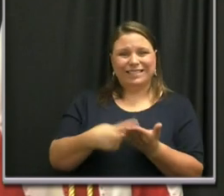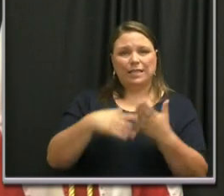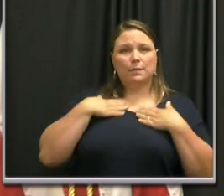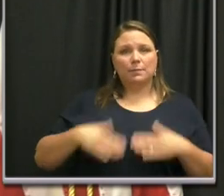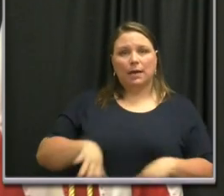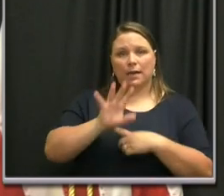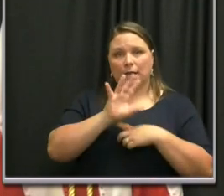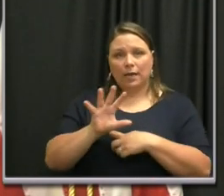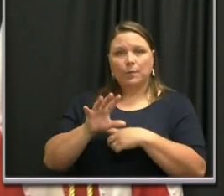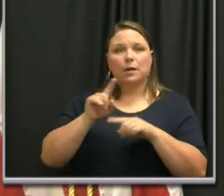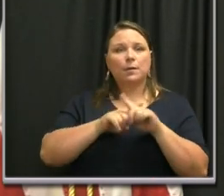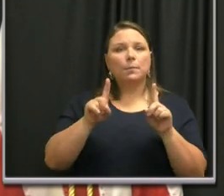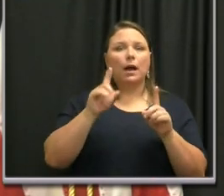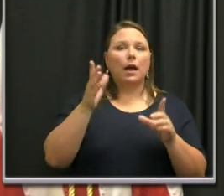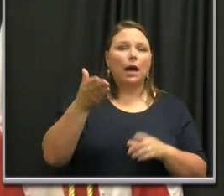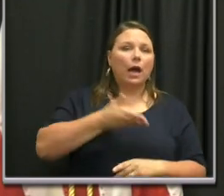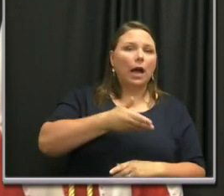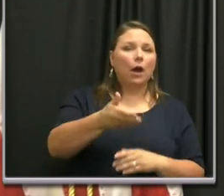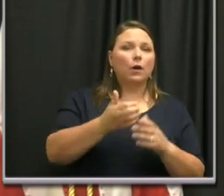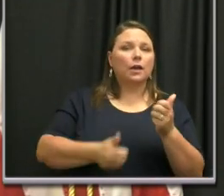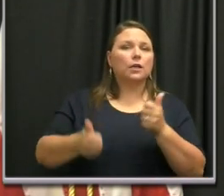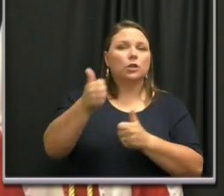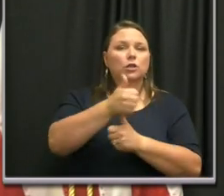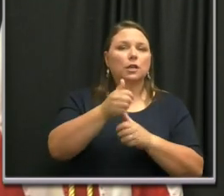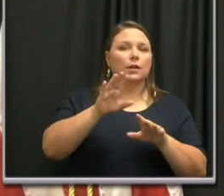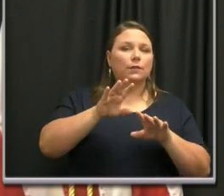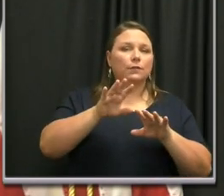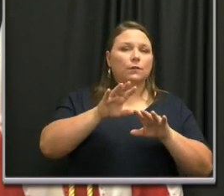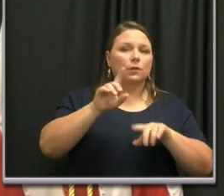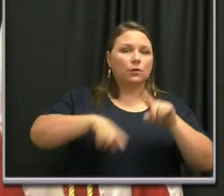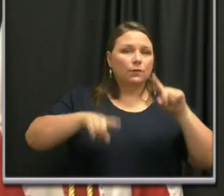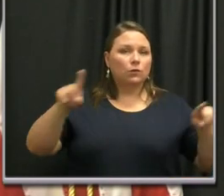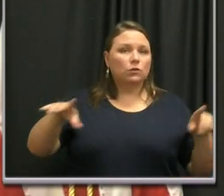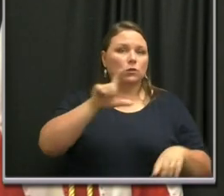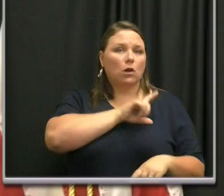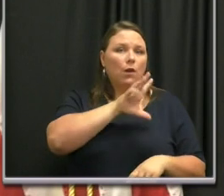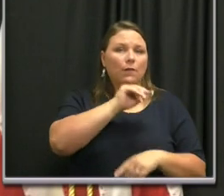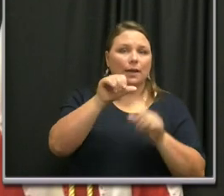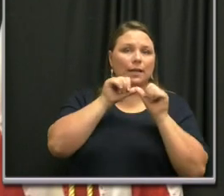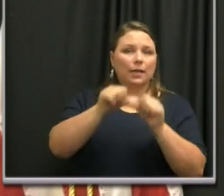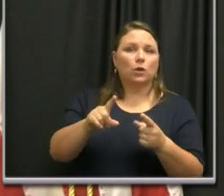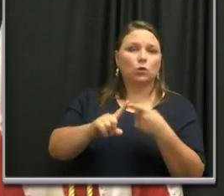on hiring a chief diversity officer and continuing to support